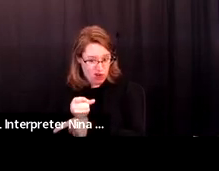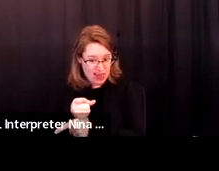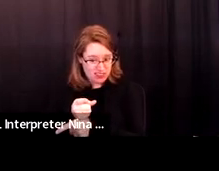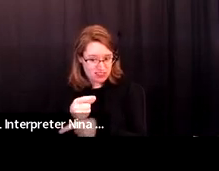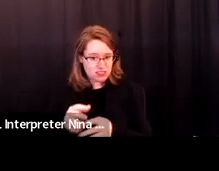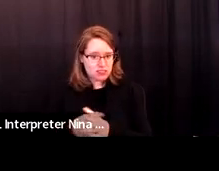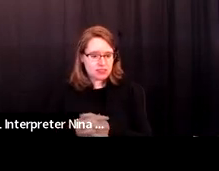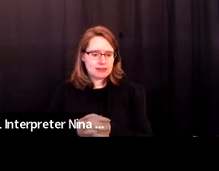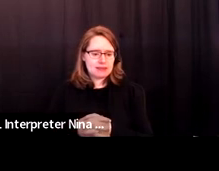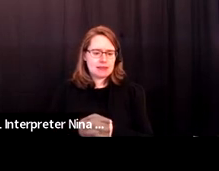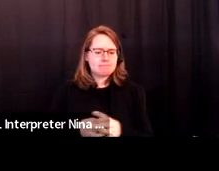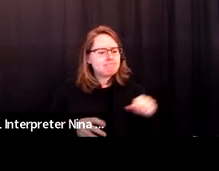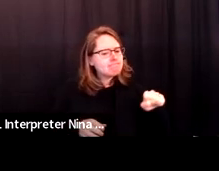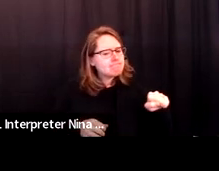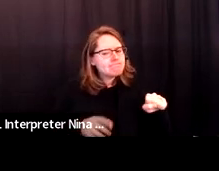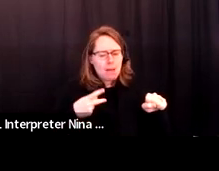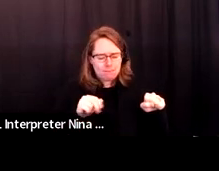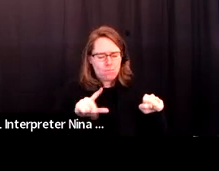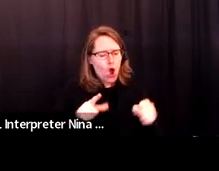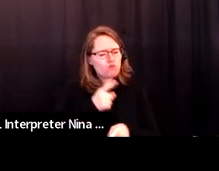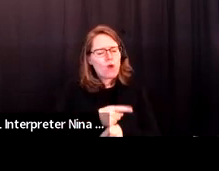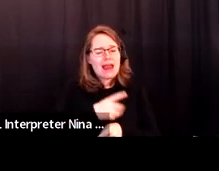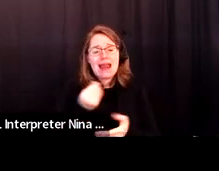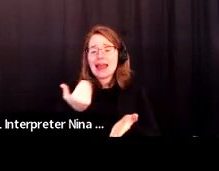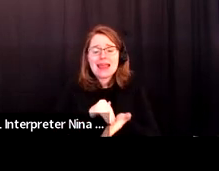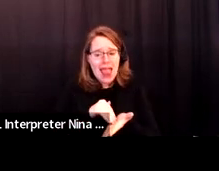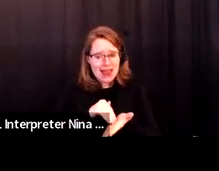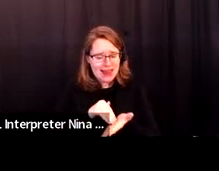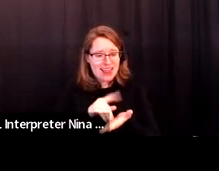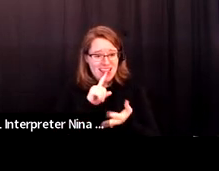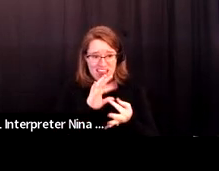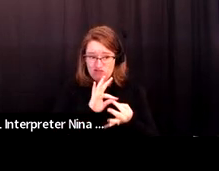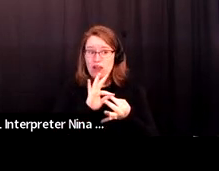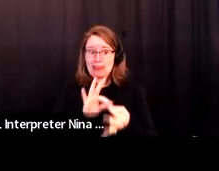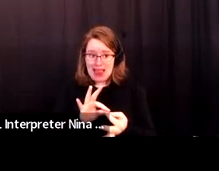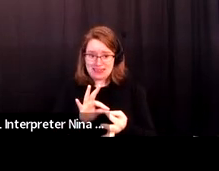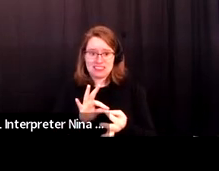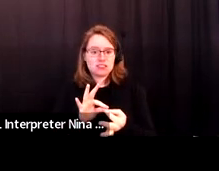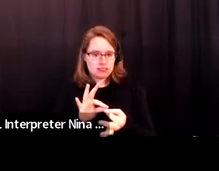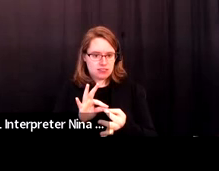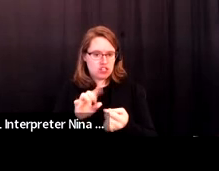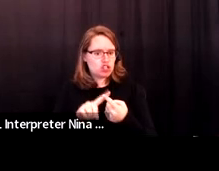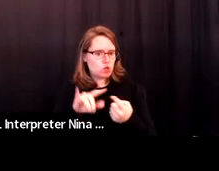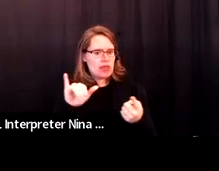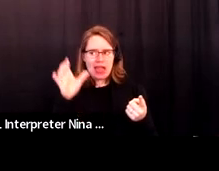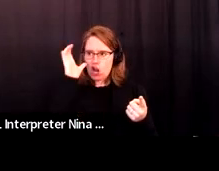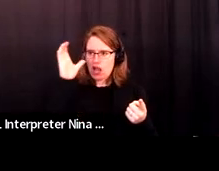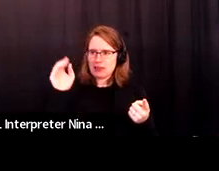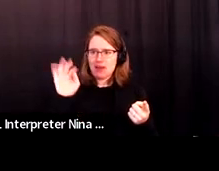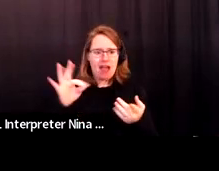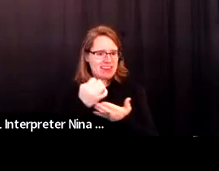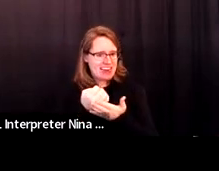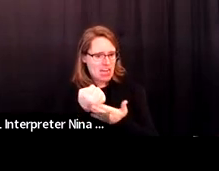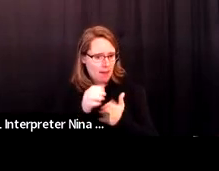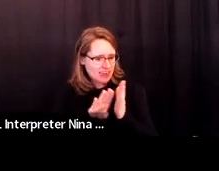Yeah, and again, it's something. It certainly does relate very much to that notion of economic development,